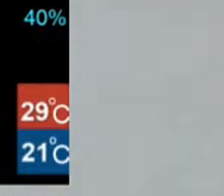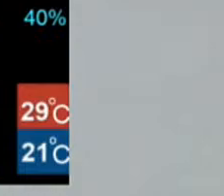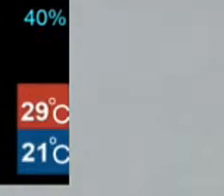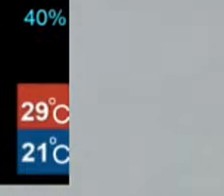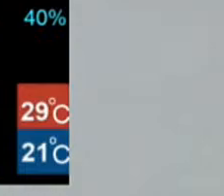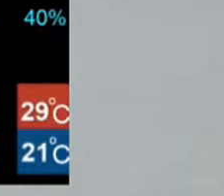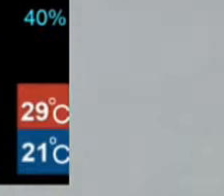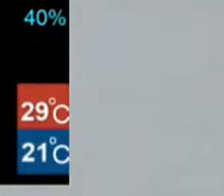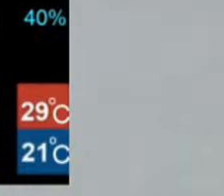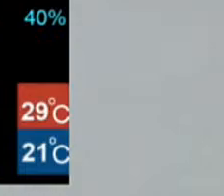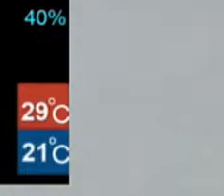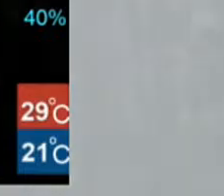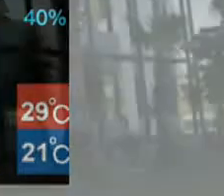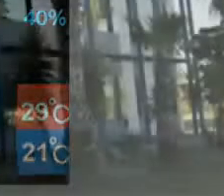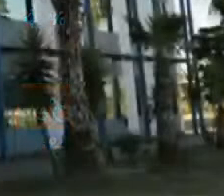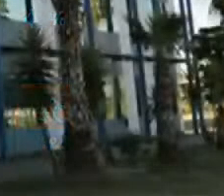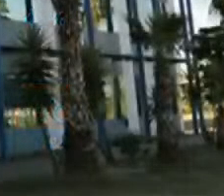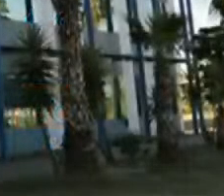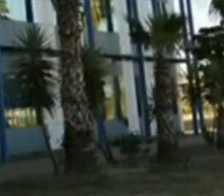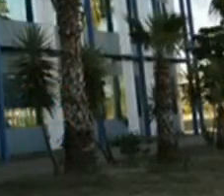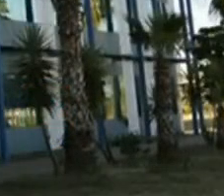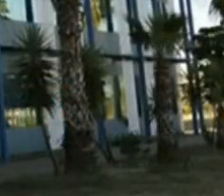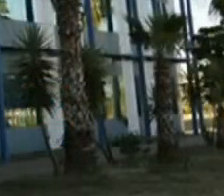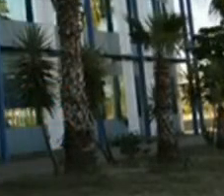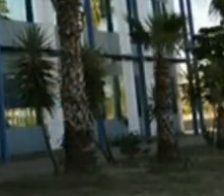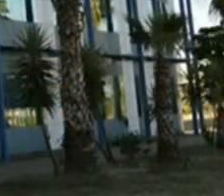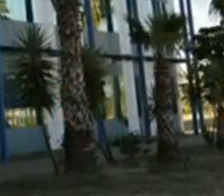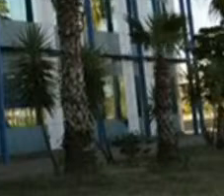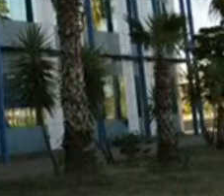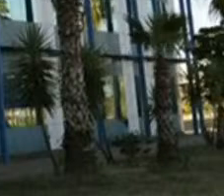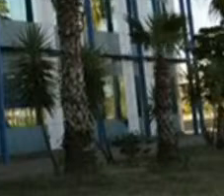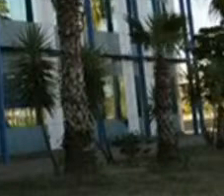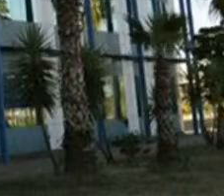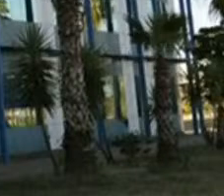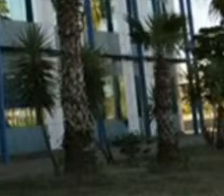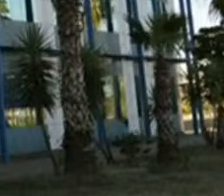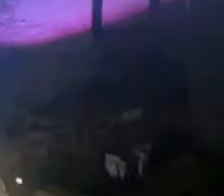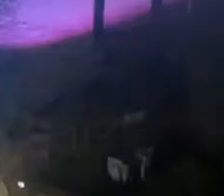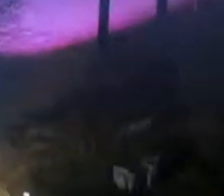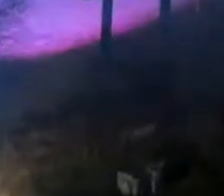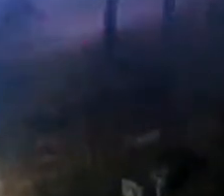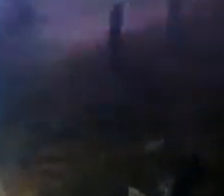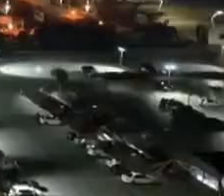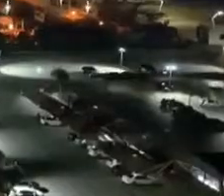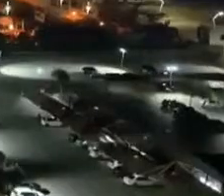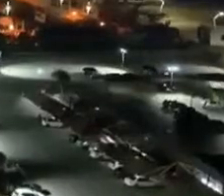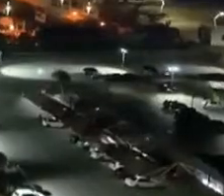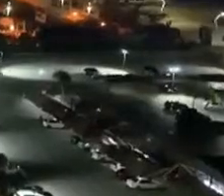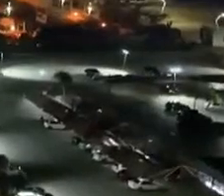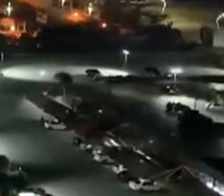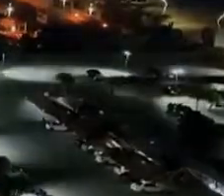to 29 degrees Celsius. That's the weather forecast. Have yourself a good night.